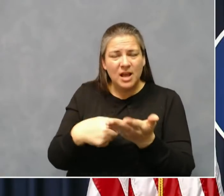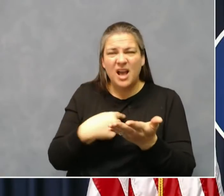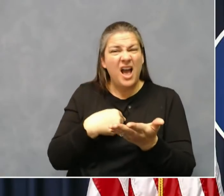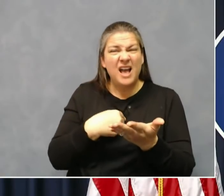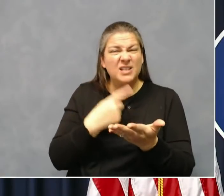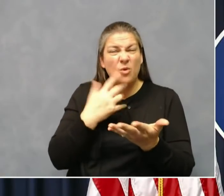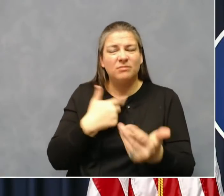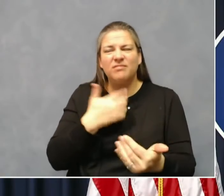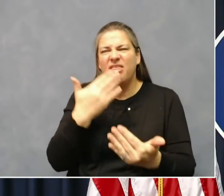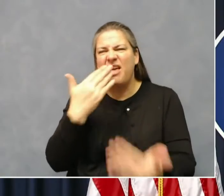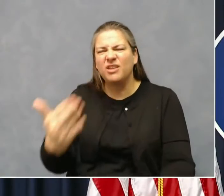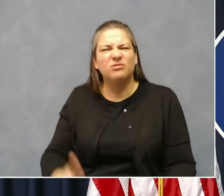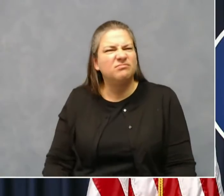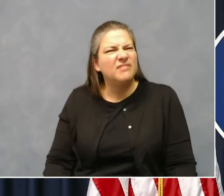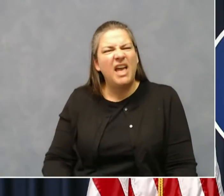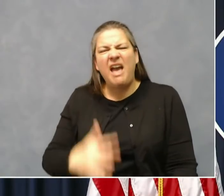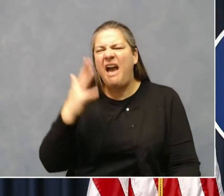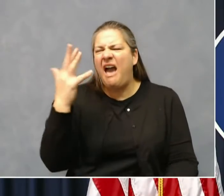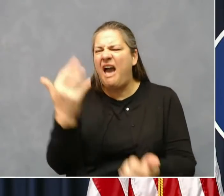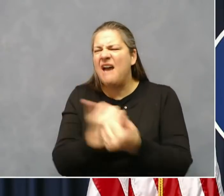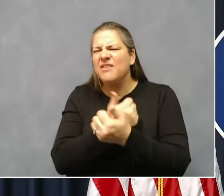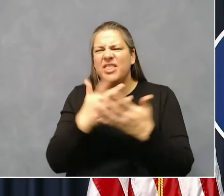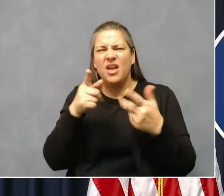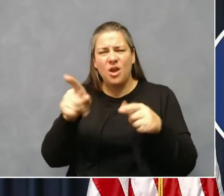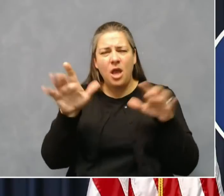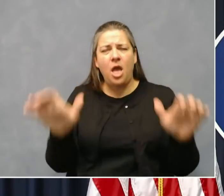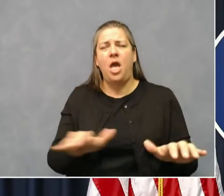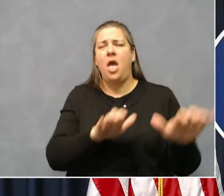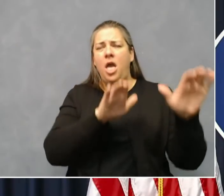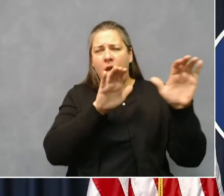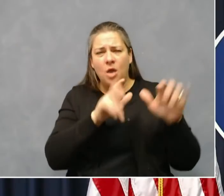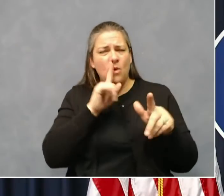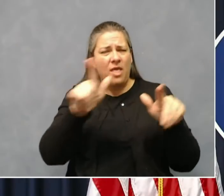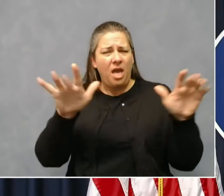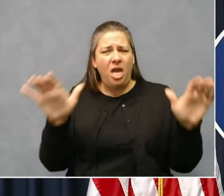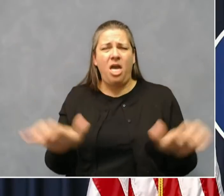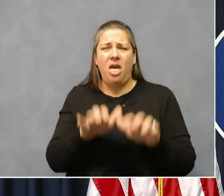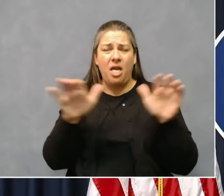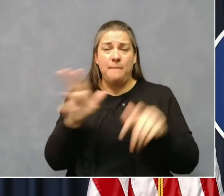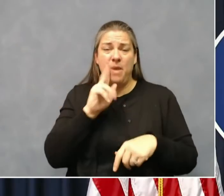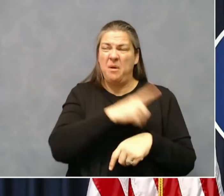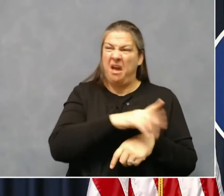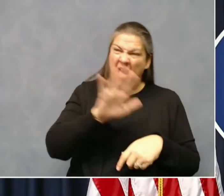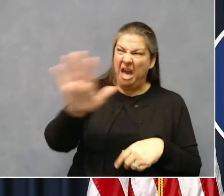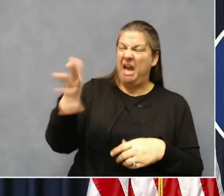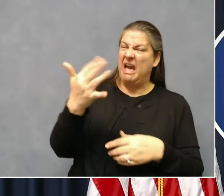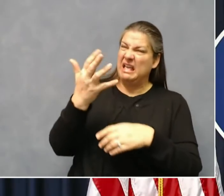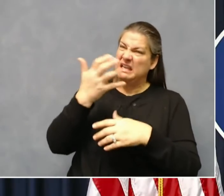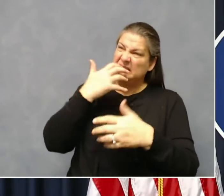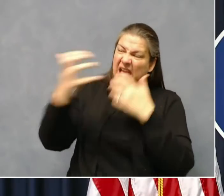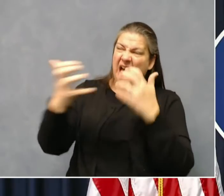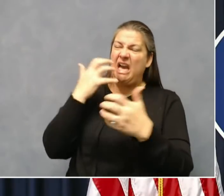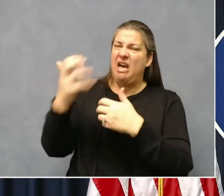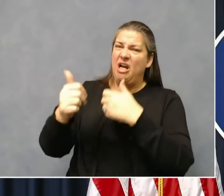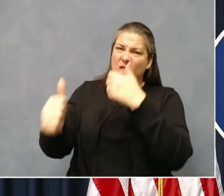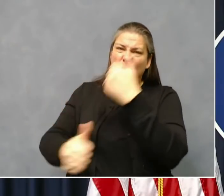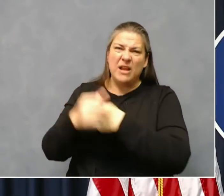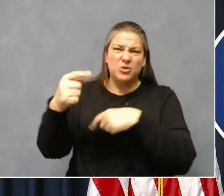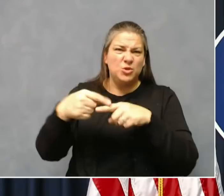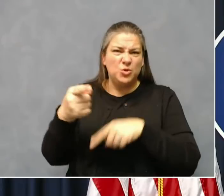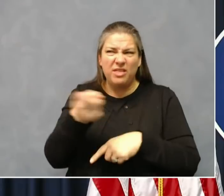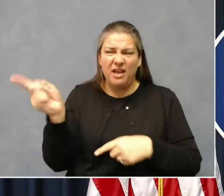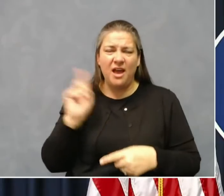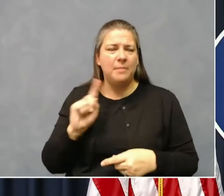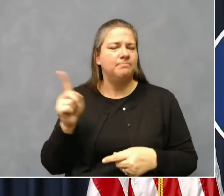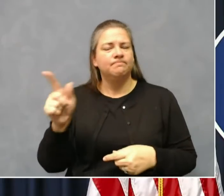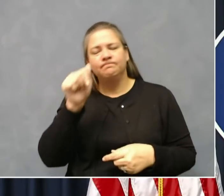you've done. Thank you. I mean, they're out there saving lives, and people are yelling at them and making threats, but doing the right thing's supposed to be hard.